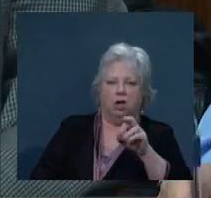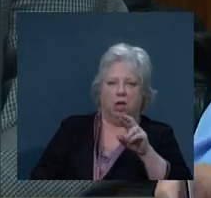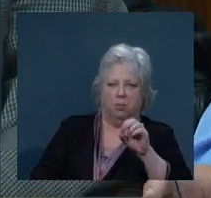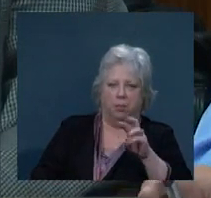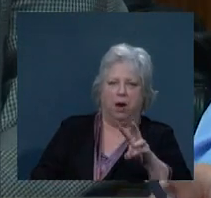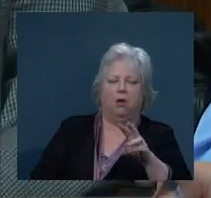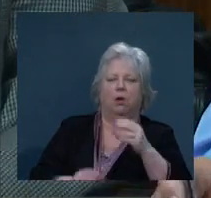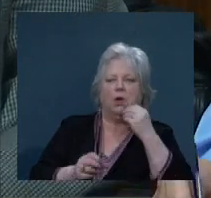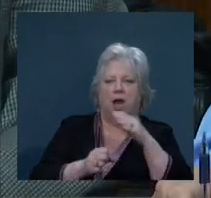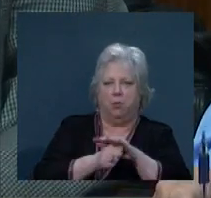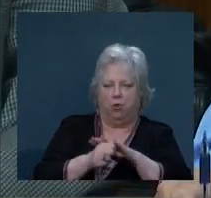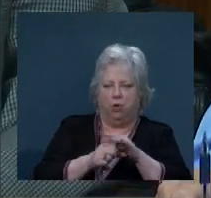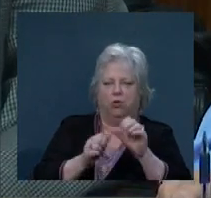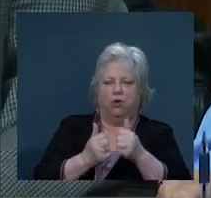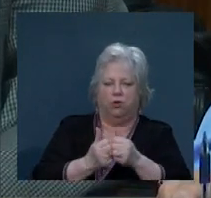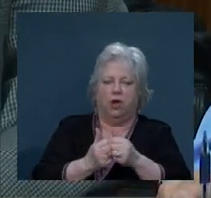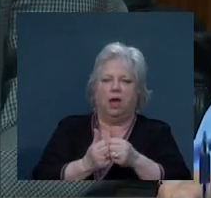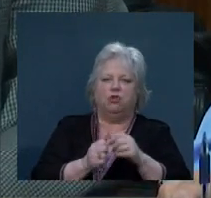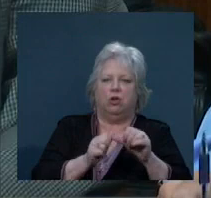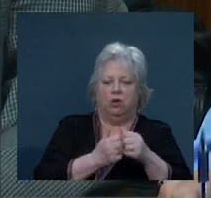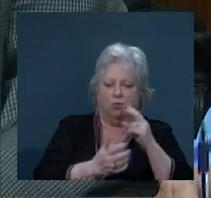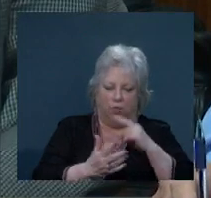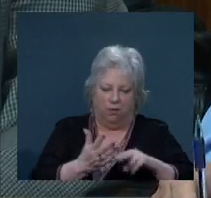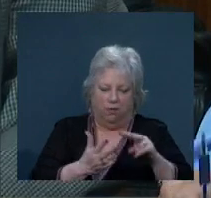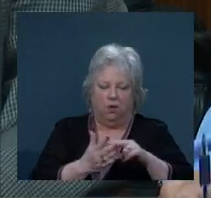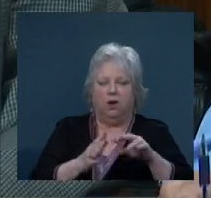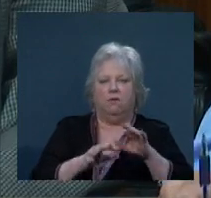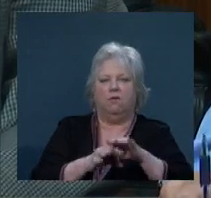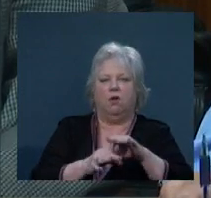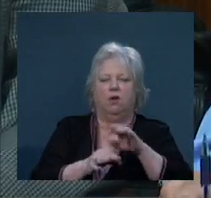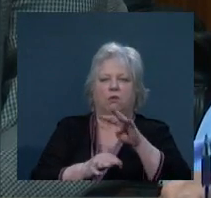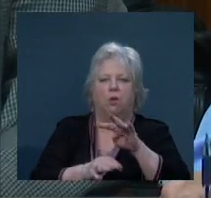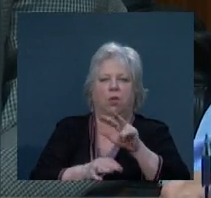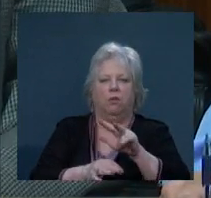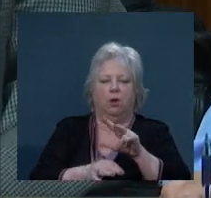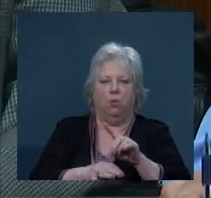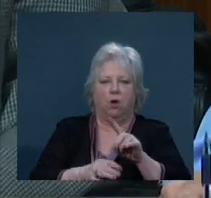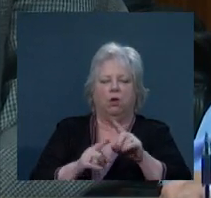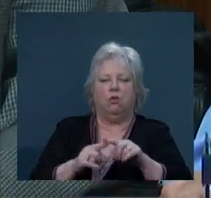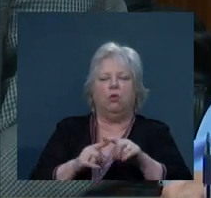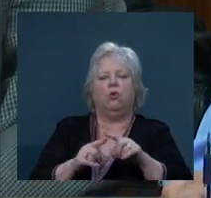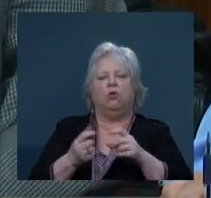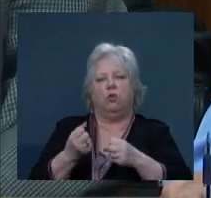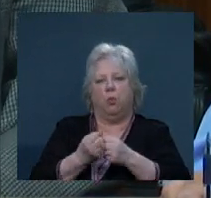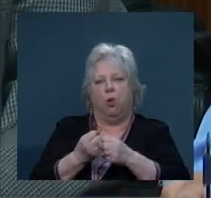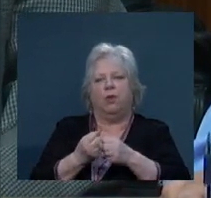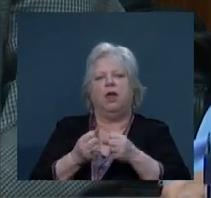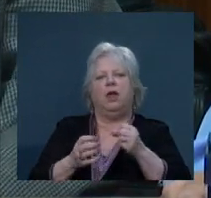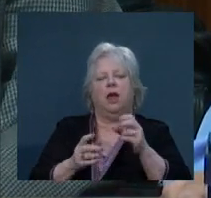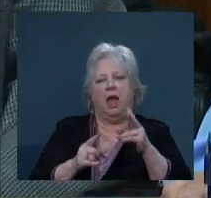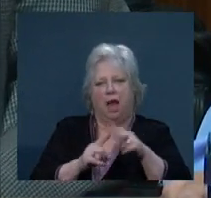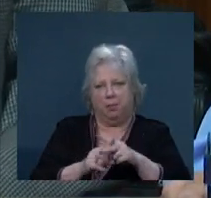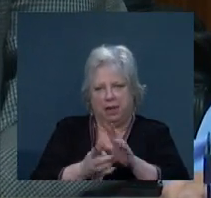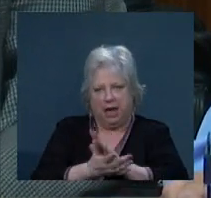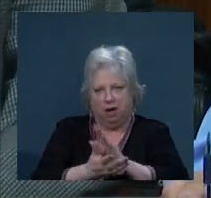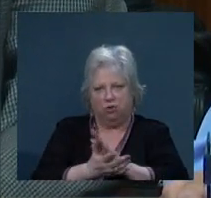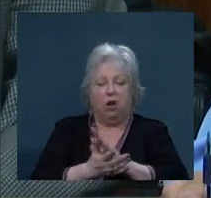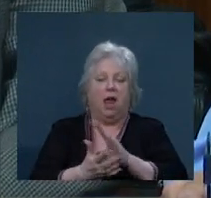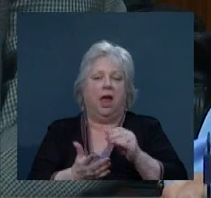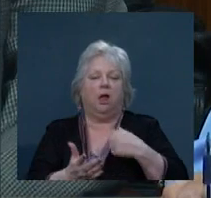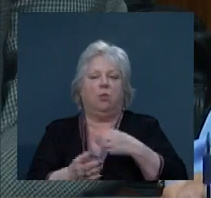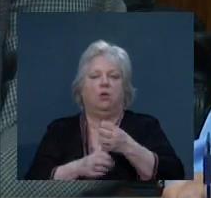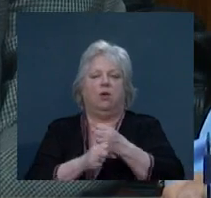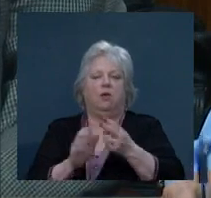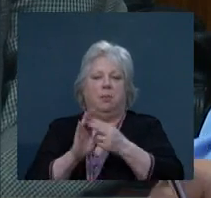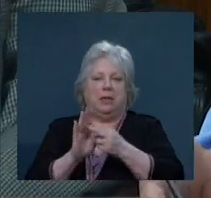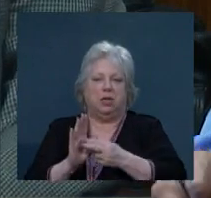Association. They did review the item and voted 4-3-1 to support the application, and we also received a petition